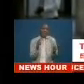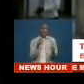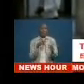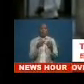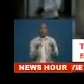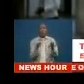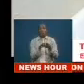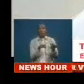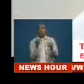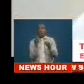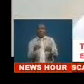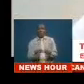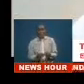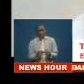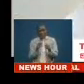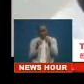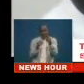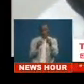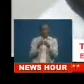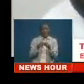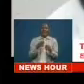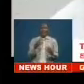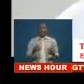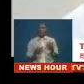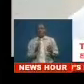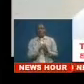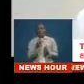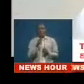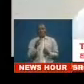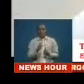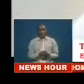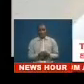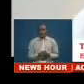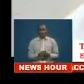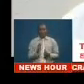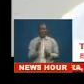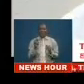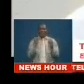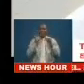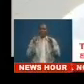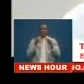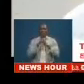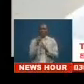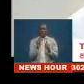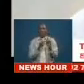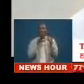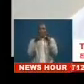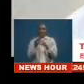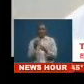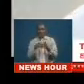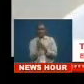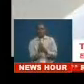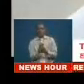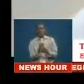it's time and we have to go. Bisa K'dei shared his joy with GBC 24. It was so amazing how they responded to me, you